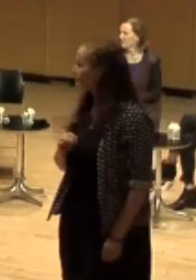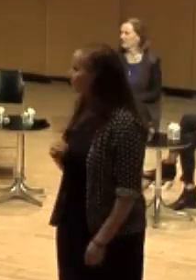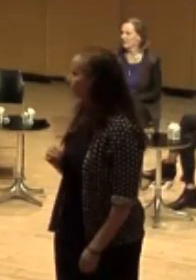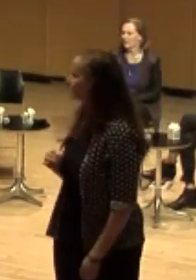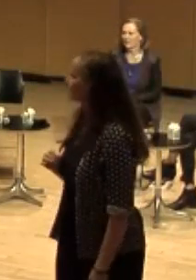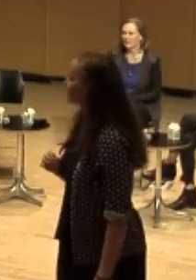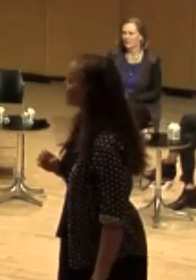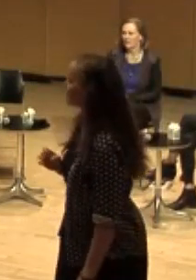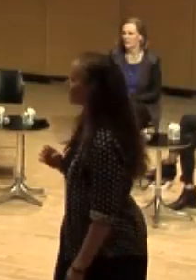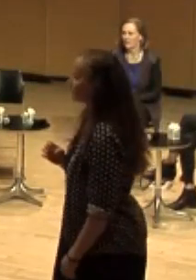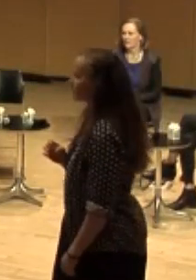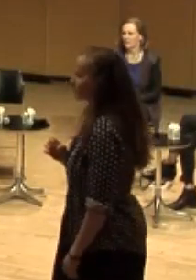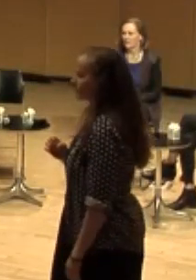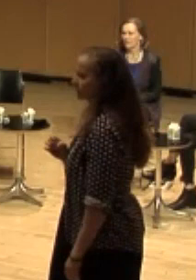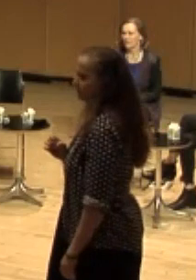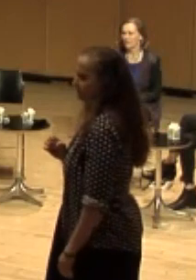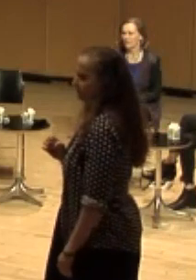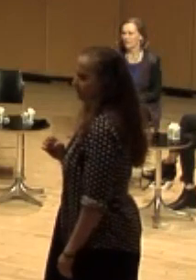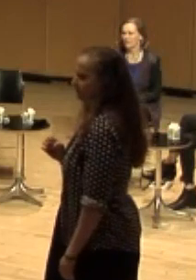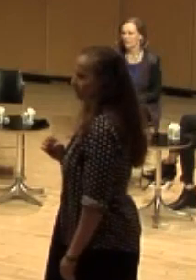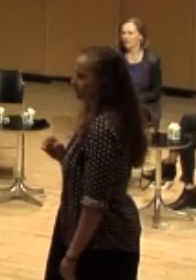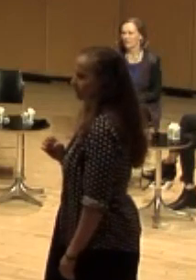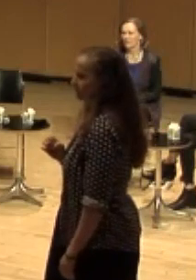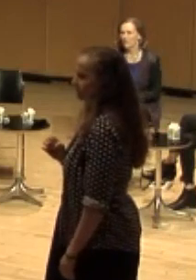so I think the camera you